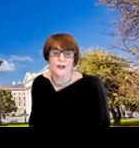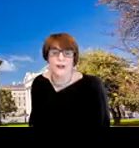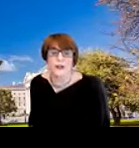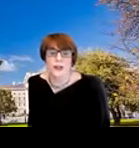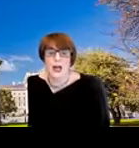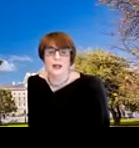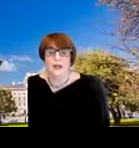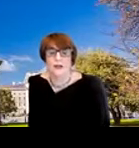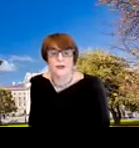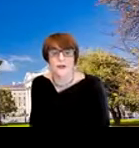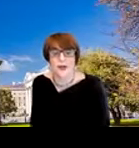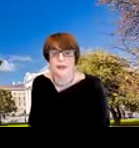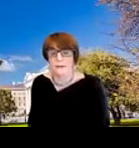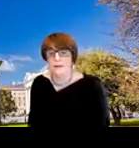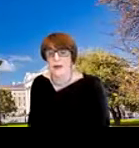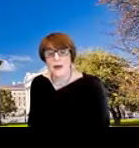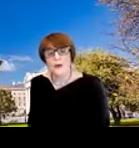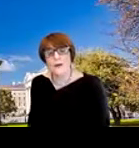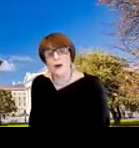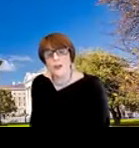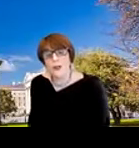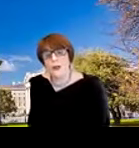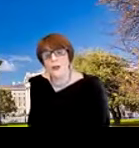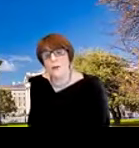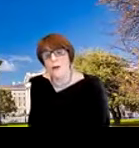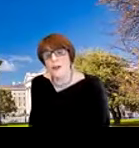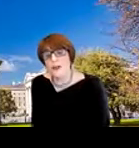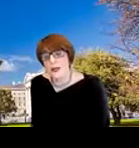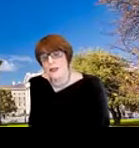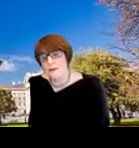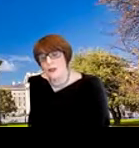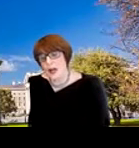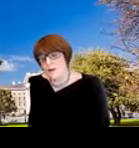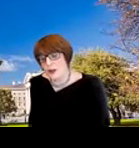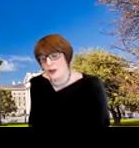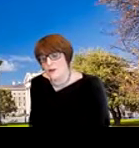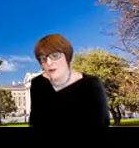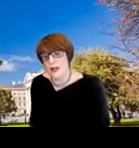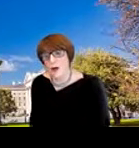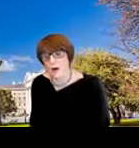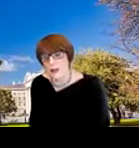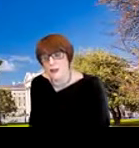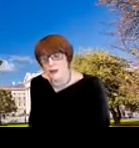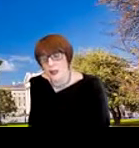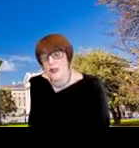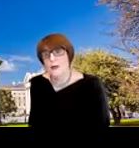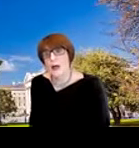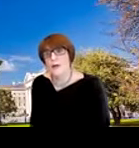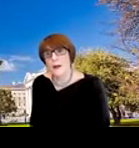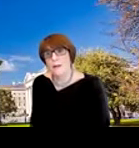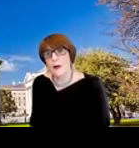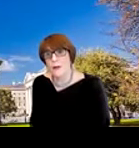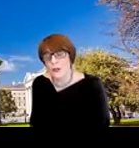another surge and another strain. We have also looked at moral distress among staff caregivers and moral injury. We